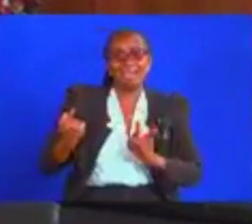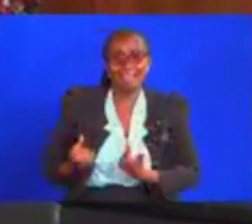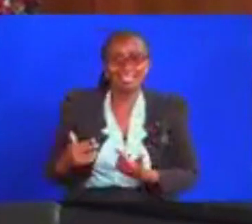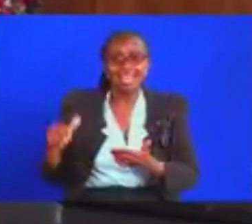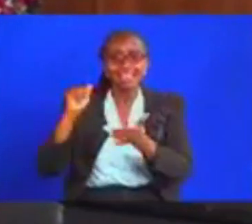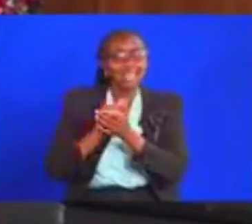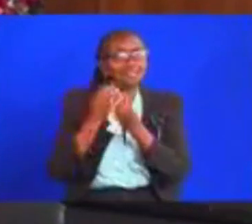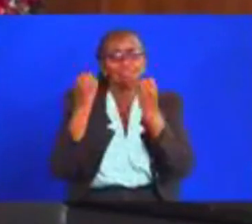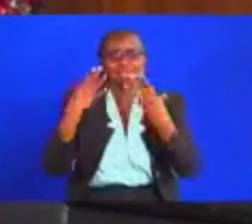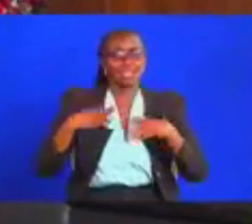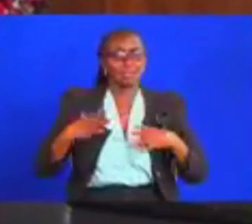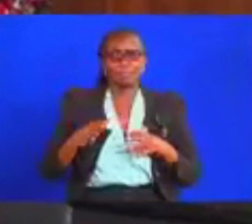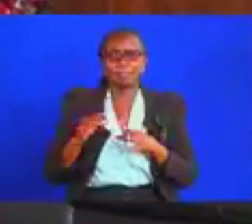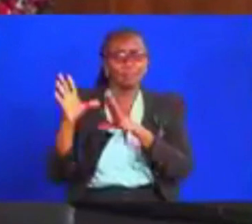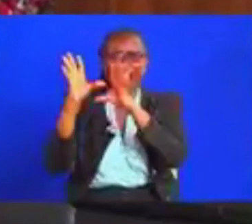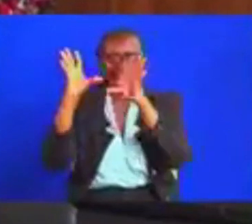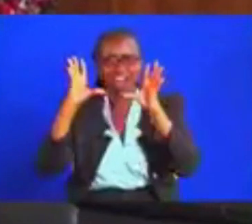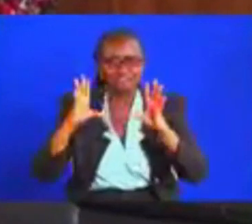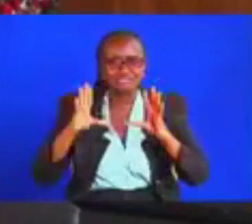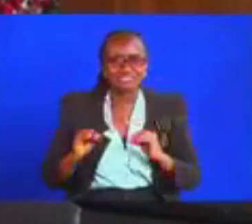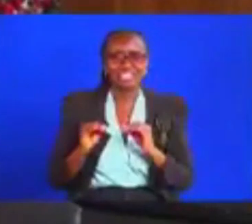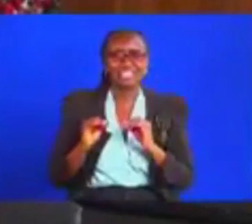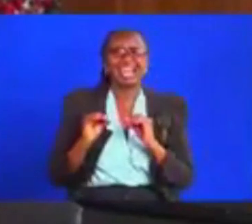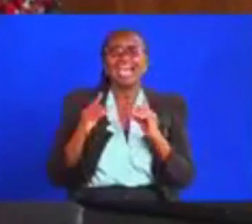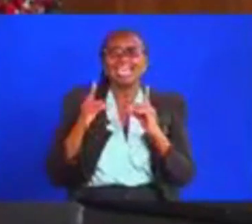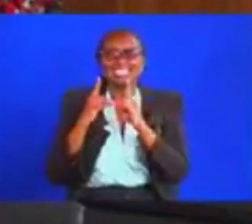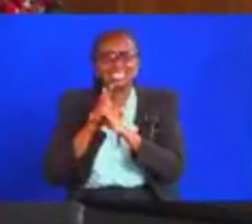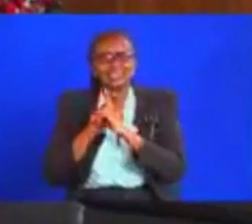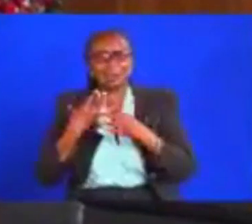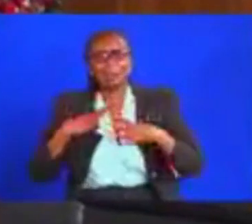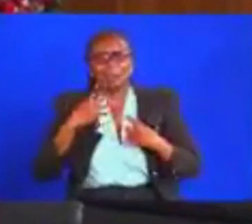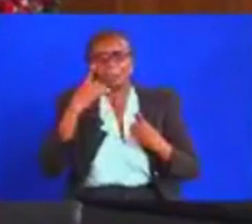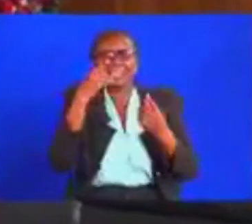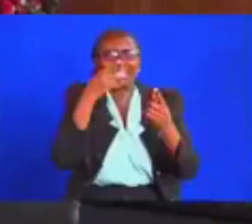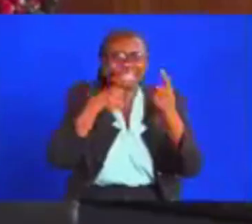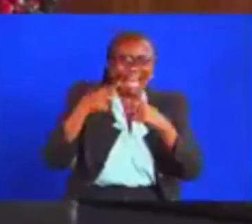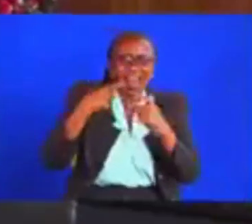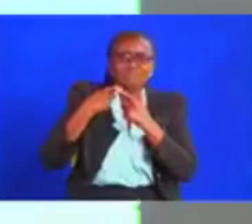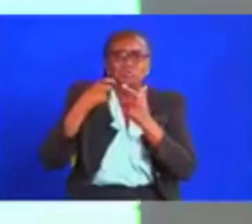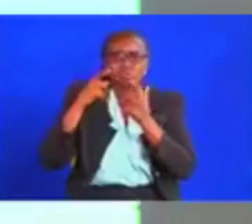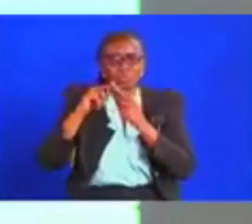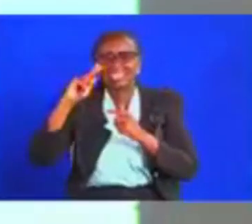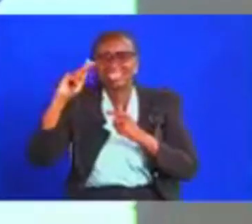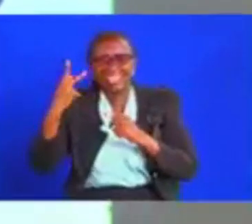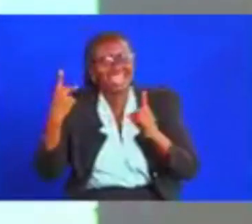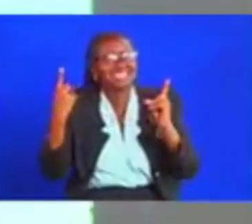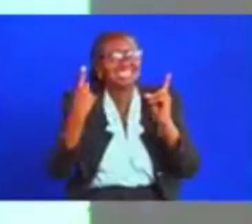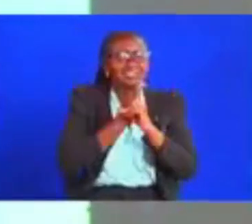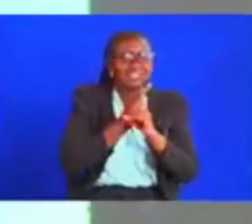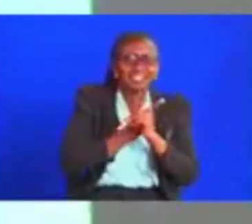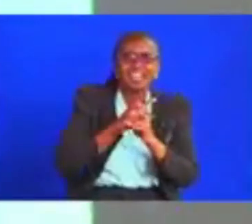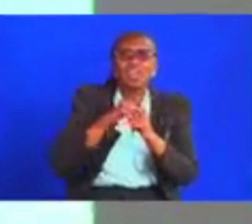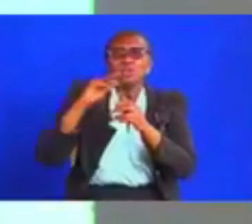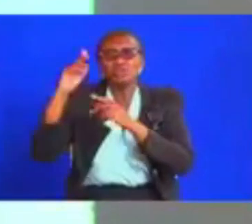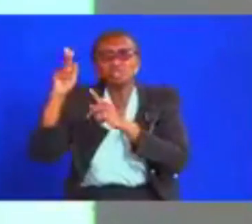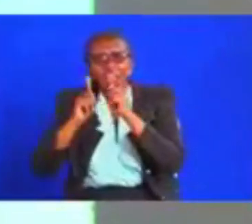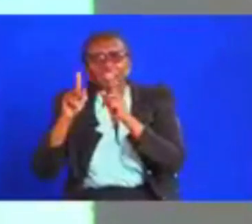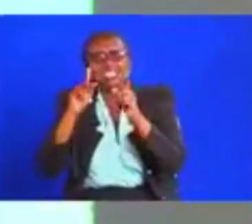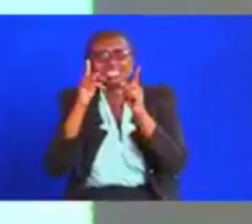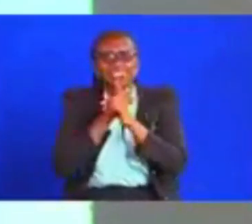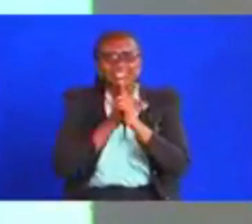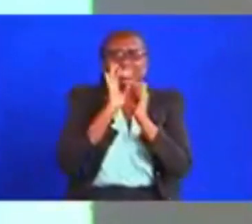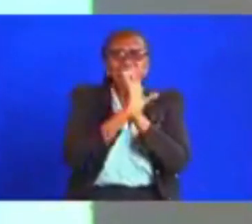Many people, Africa, Reinhard Bonnke cried from Kenya to Nigeria to Uganda to Ghana with a simple